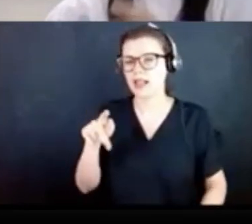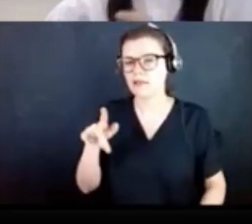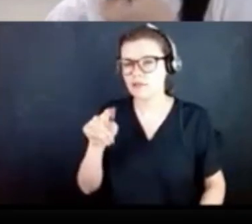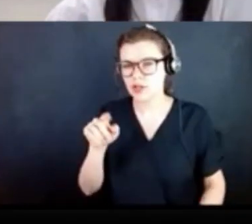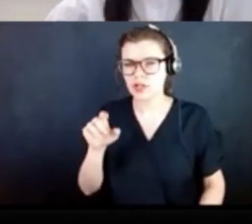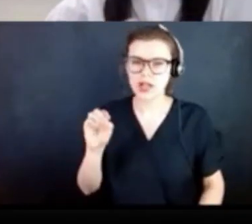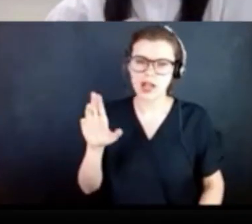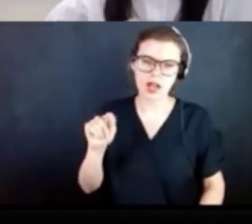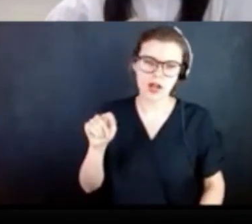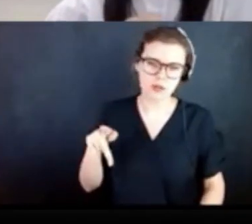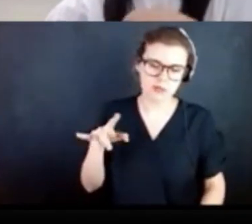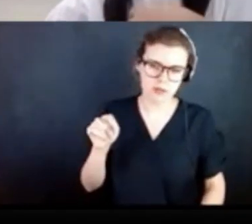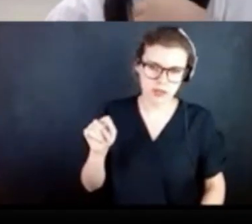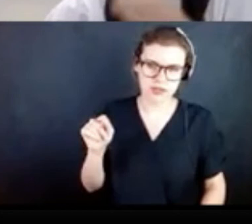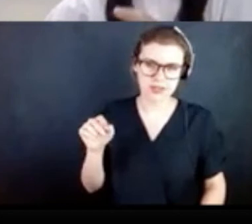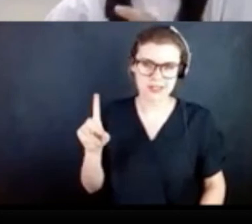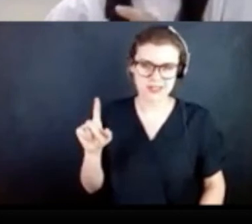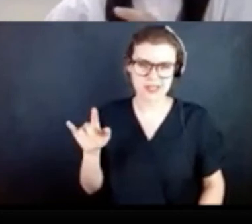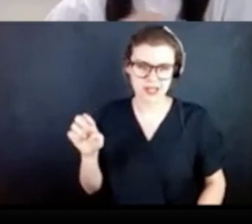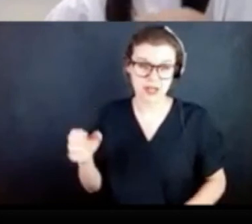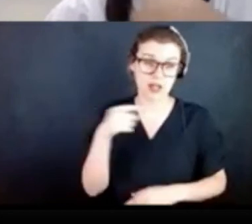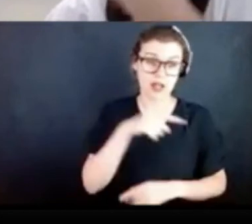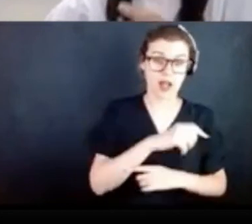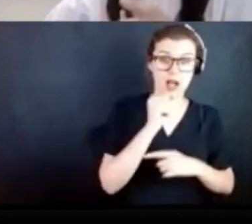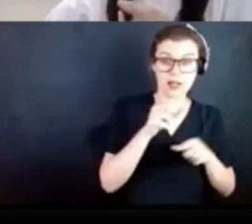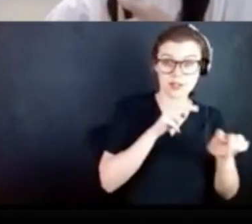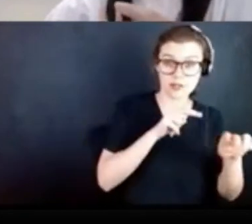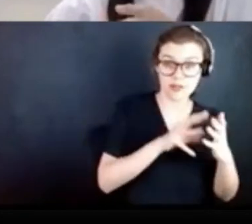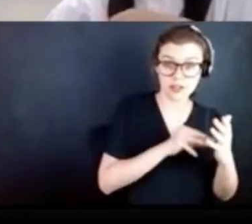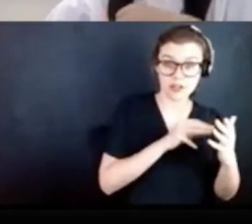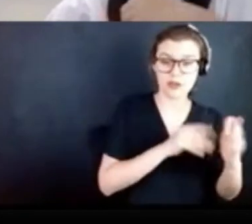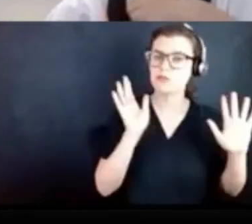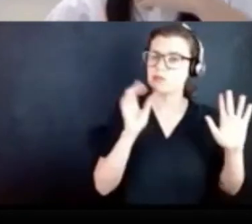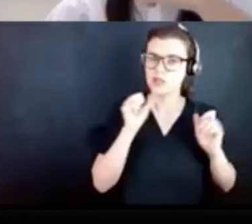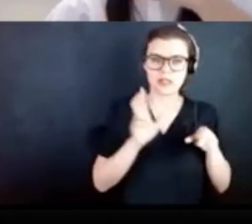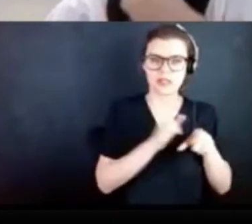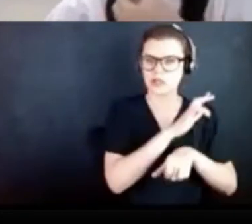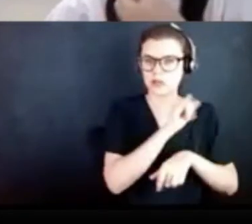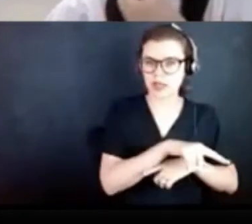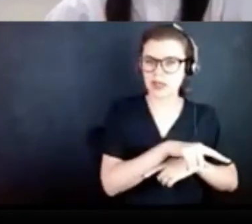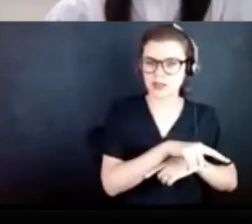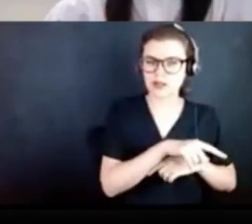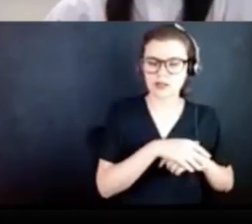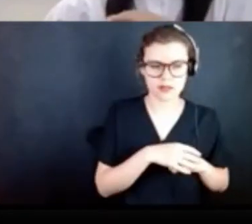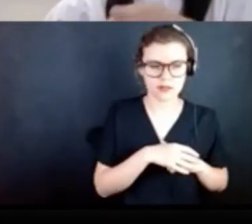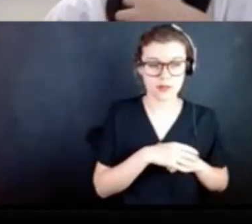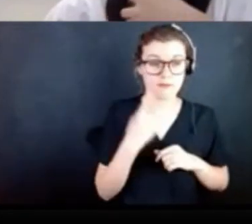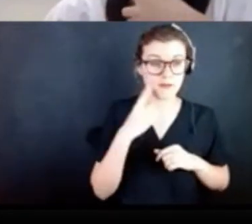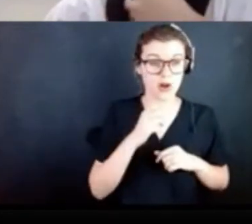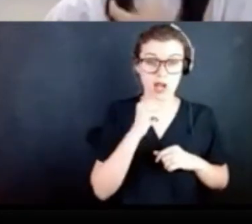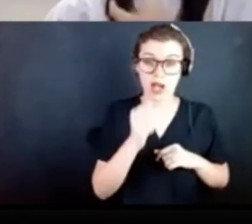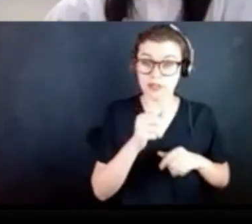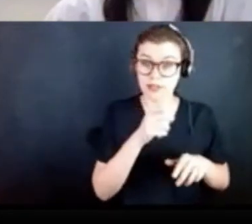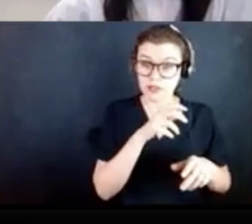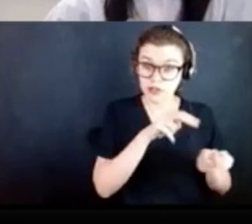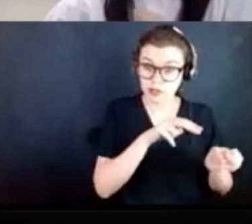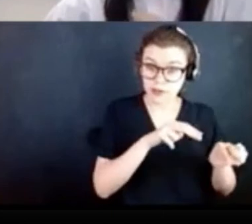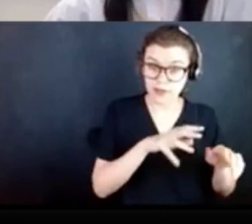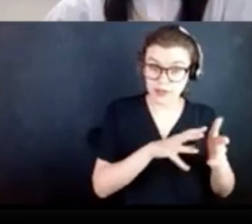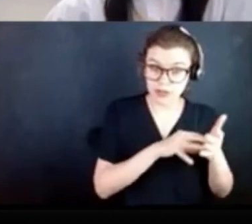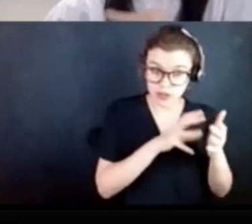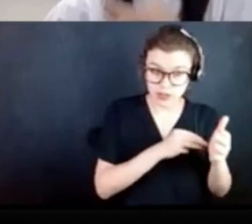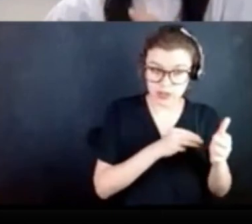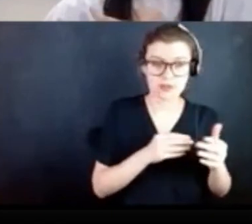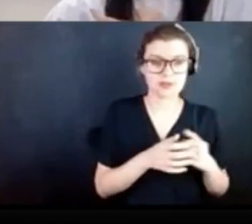while unsupervised learning does not. Specifically, for unsupervised learning, it uses machine learning algorithms